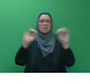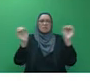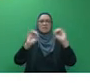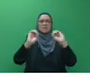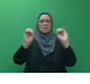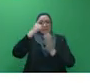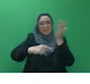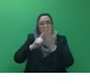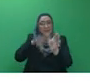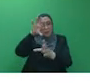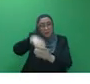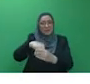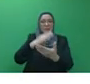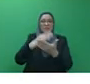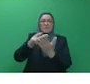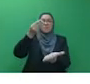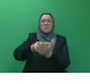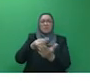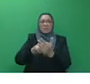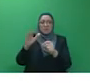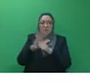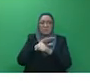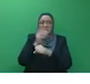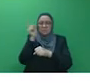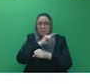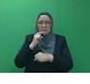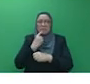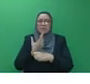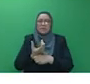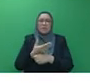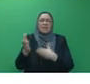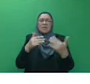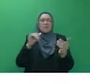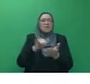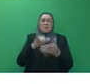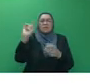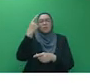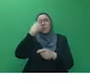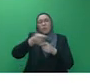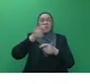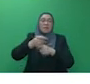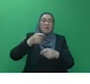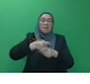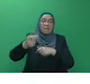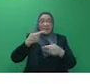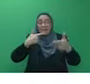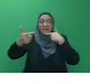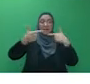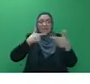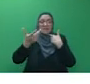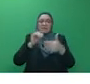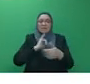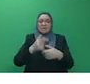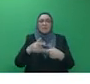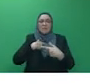financial um thought to it i just just did it just for a laugh it's what i do i